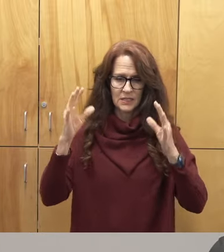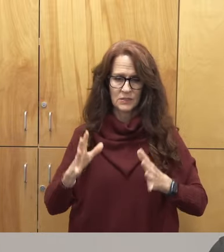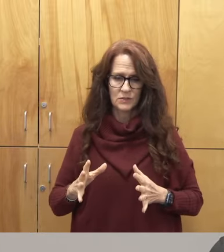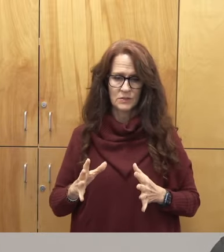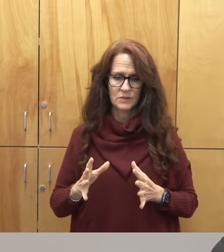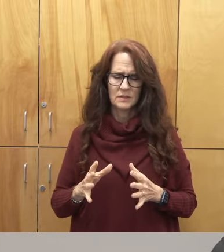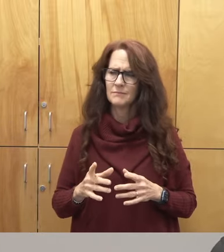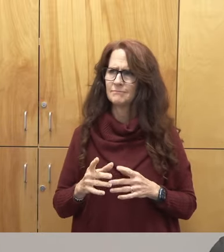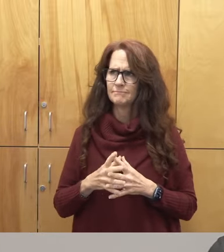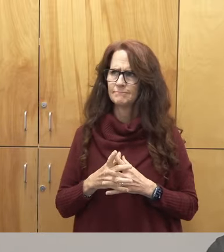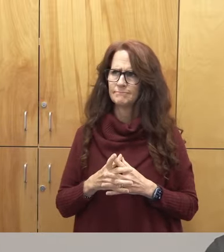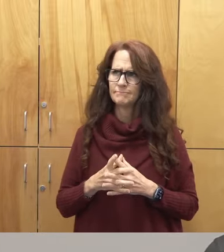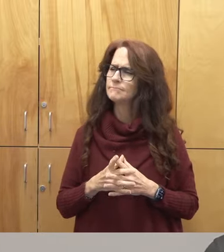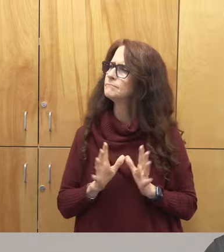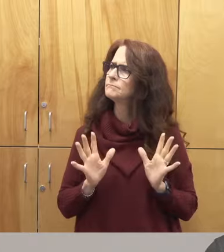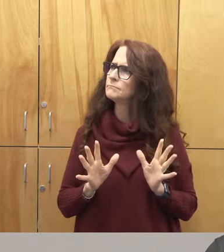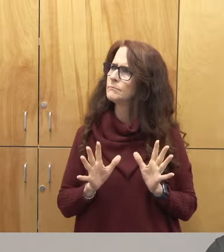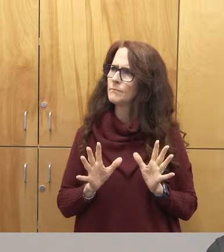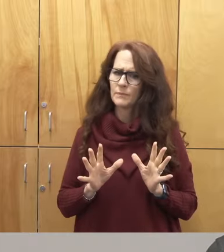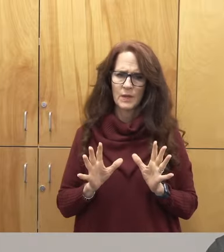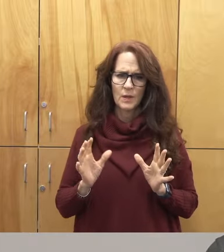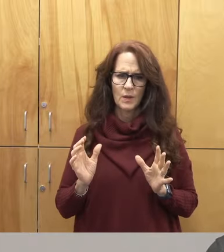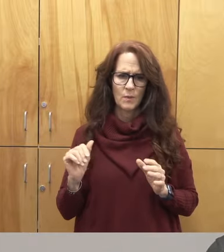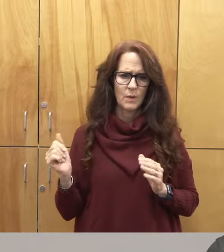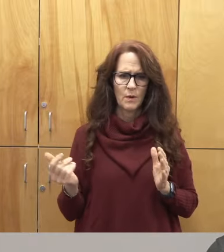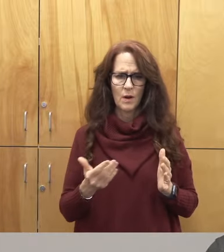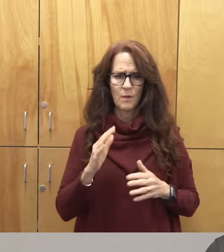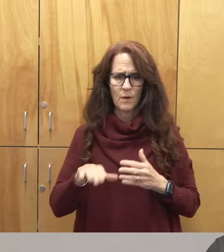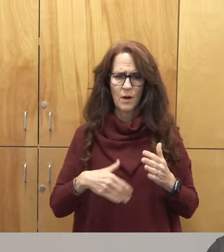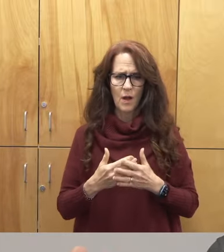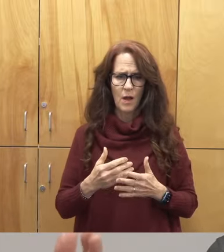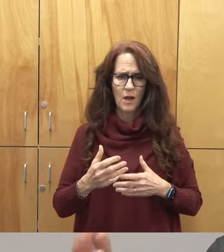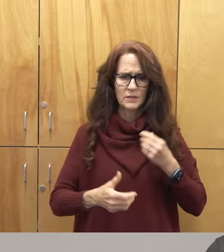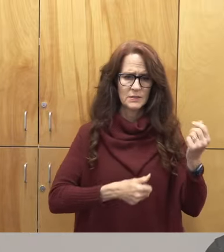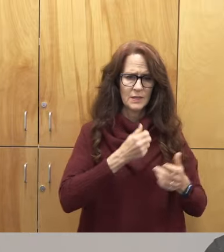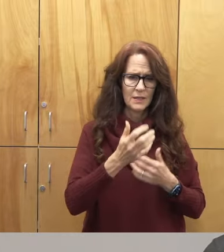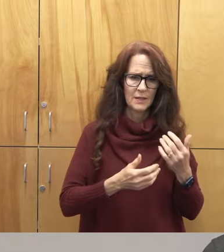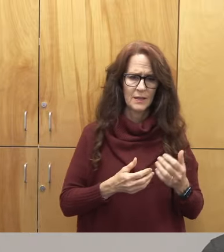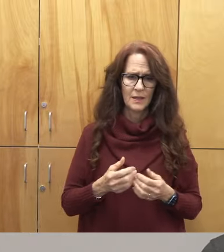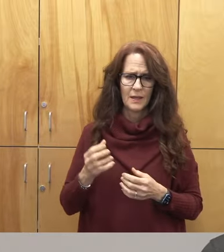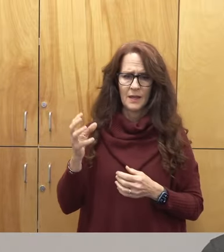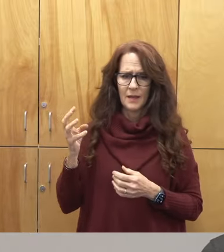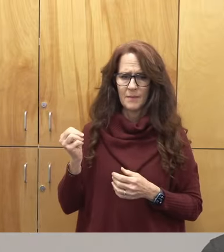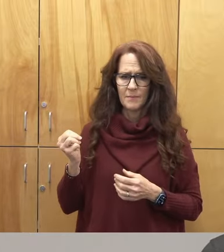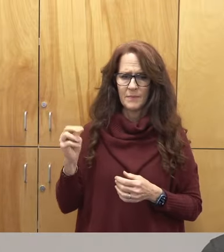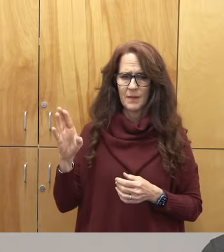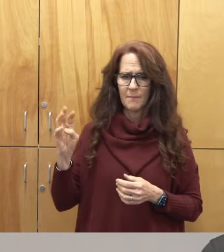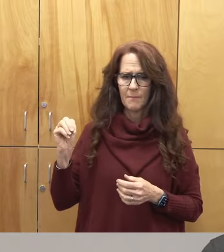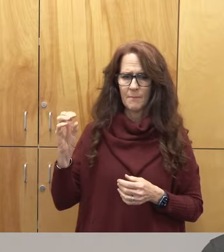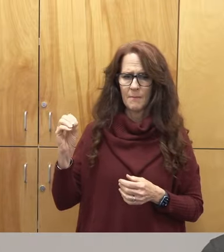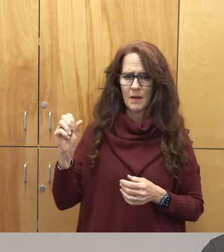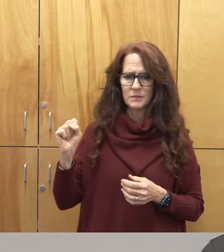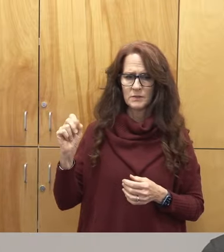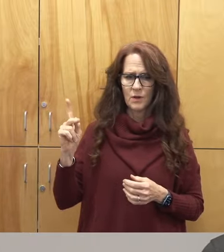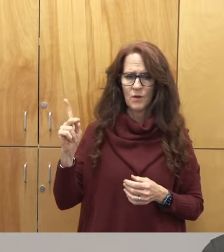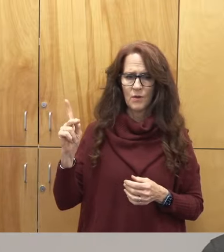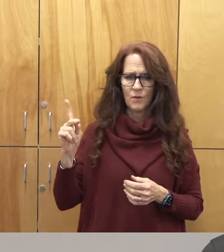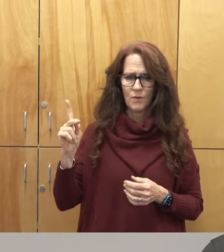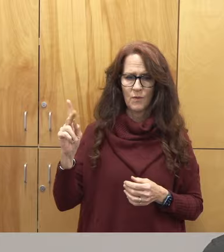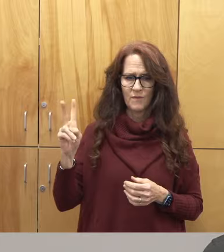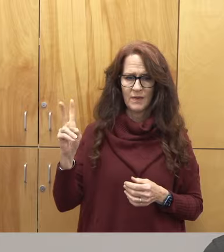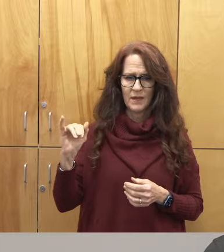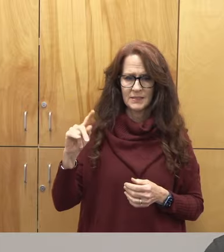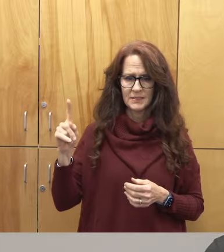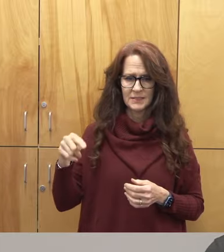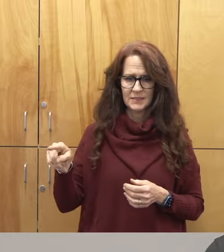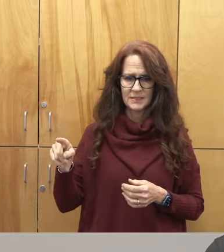think at one point, we were all singing at one point. Mr. Moskowitz is a former Longfellow principal and was there to